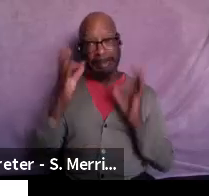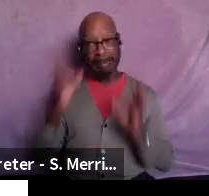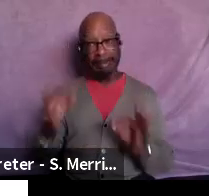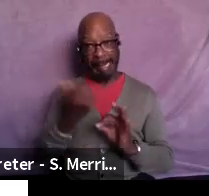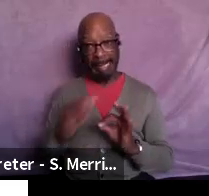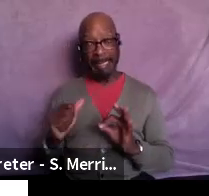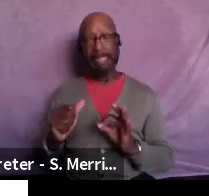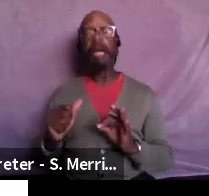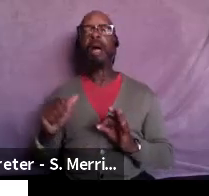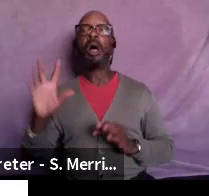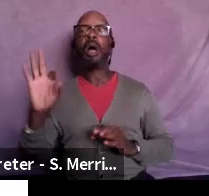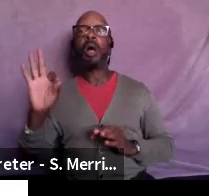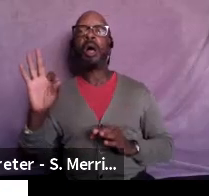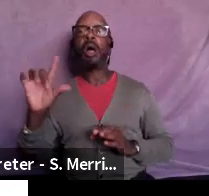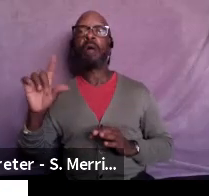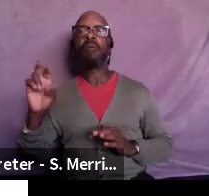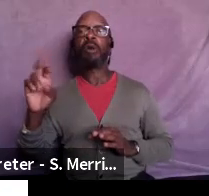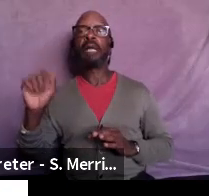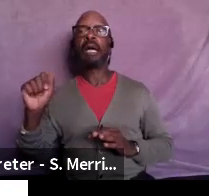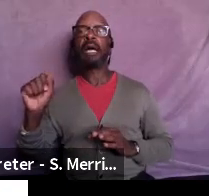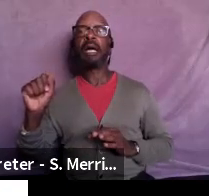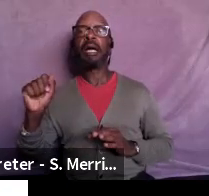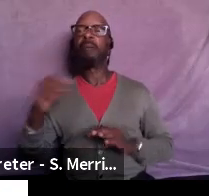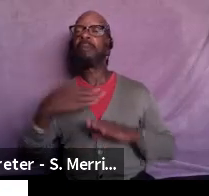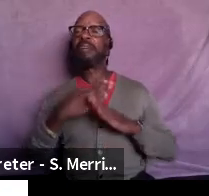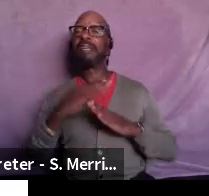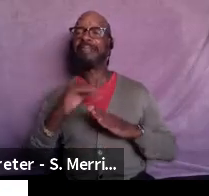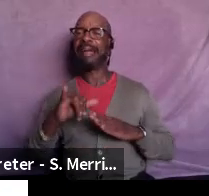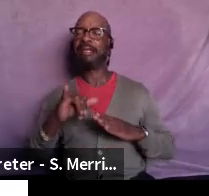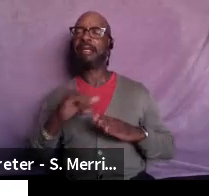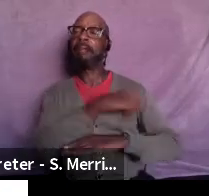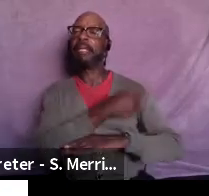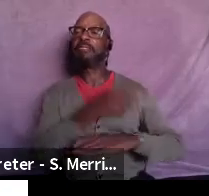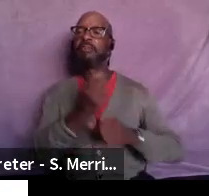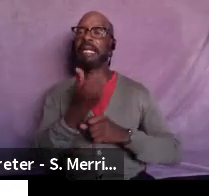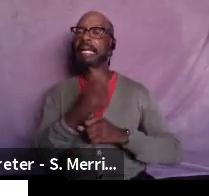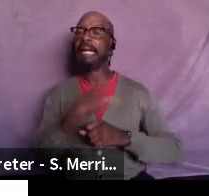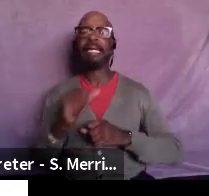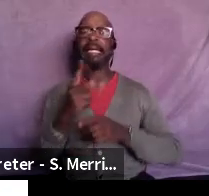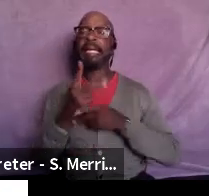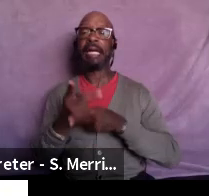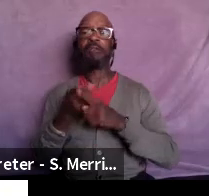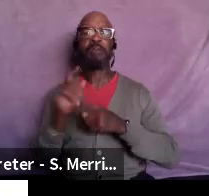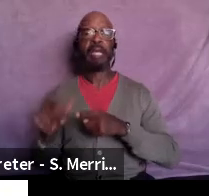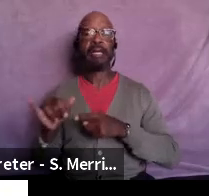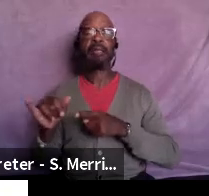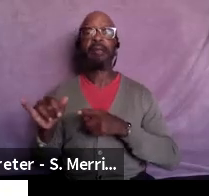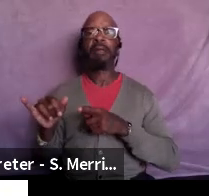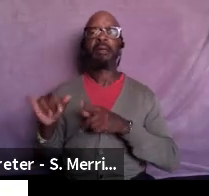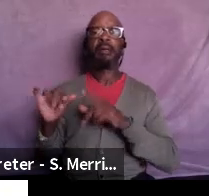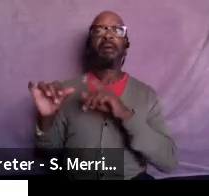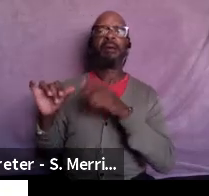prohibited the patient from receiving further care at the practice and cited the patient's complaint